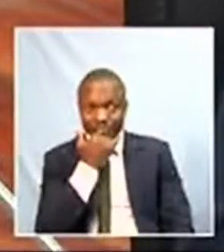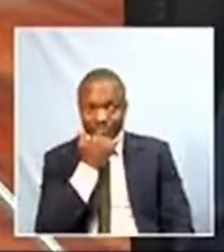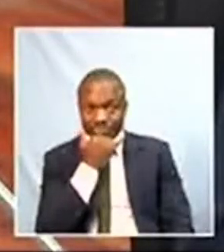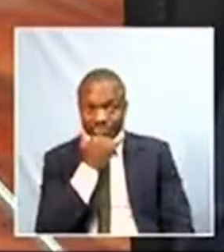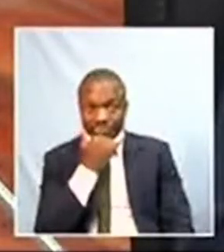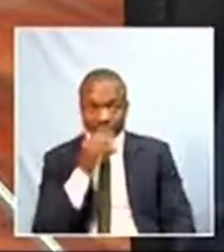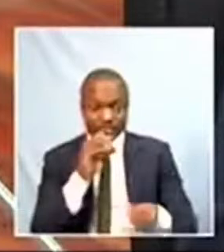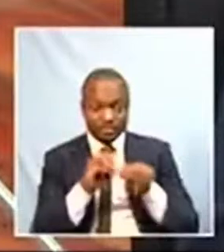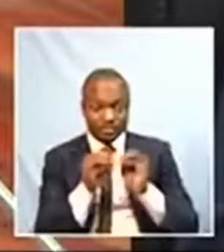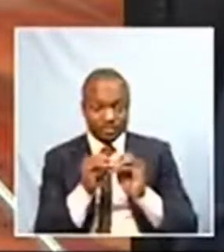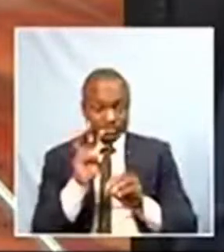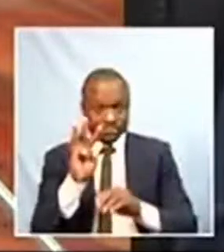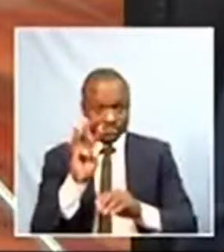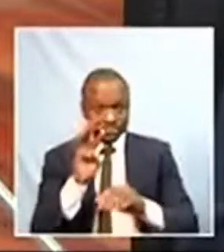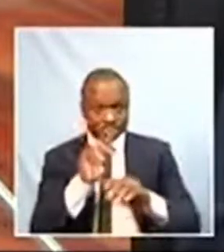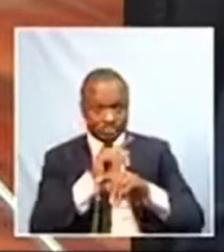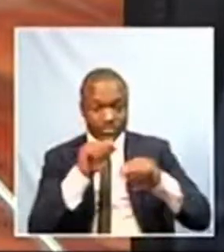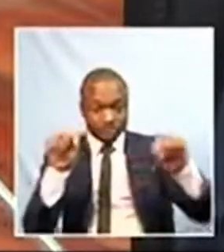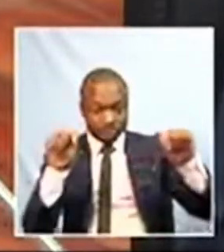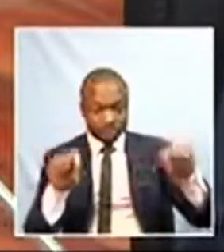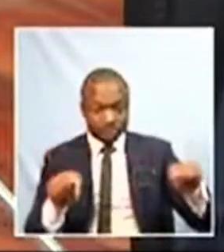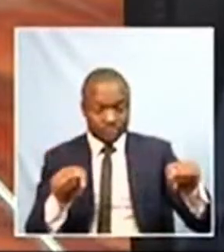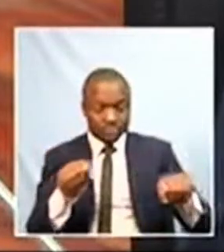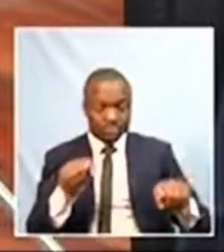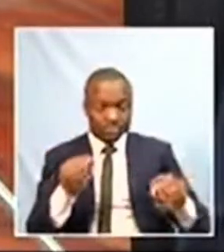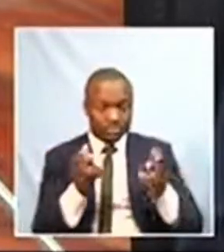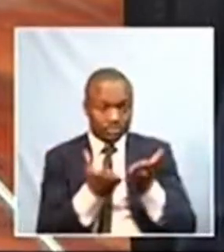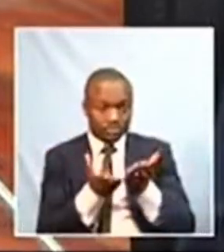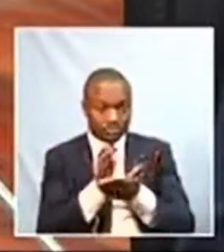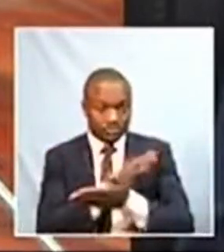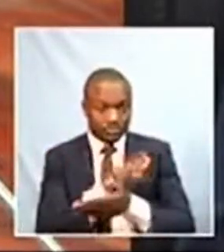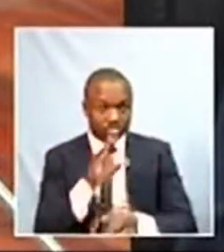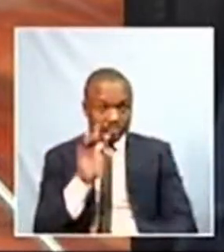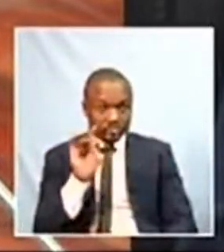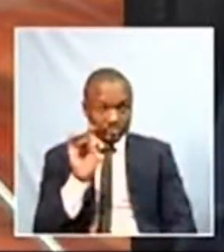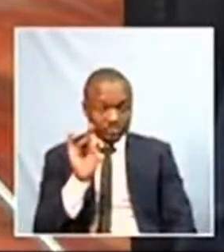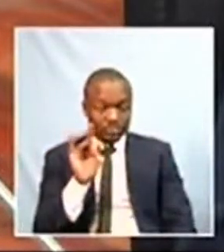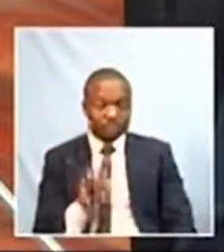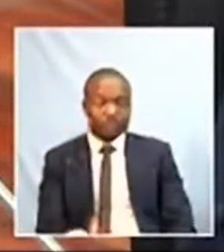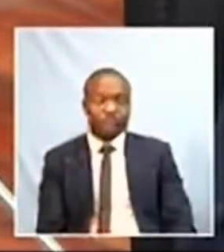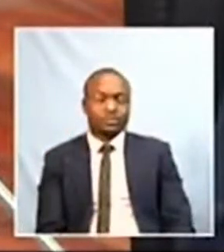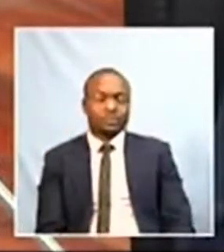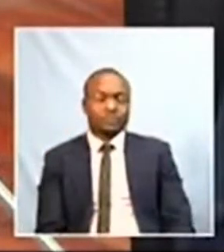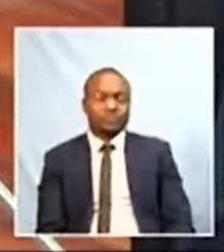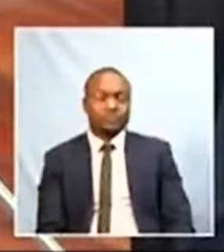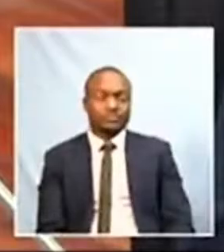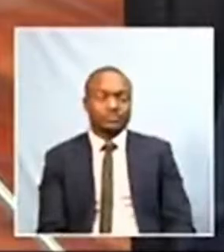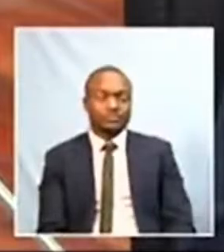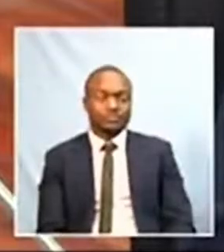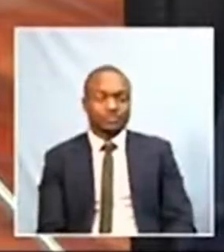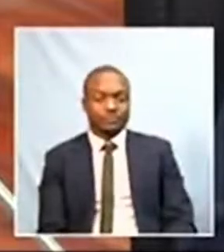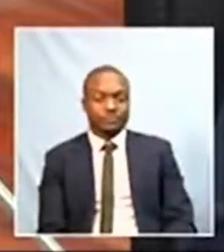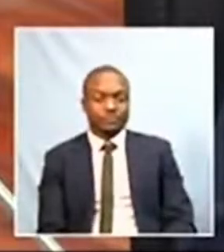serial number 4 on the table, page 18. Page 18.